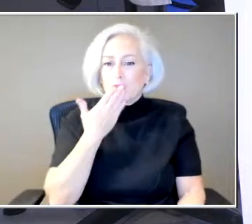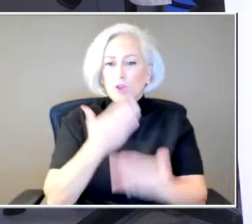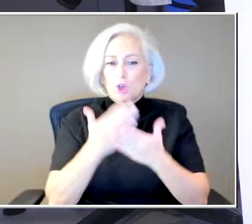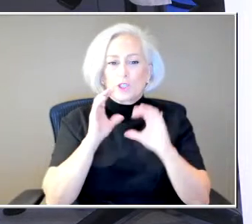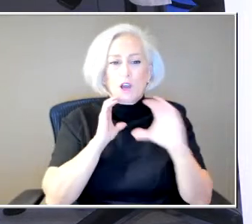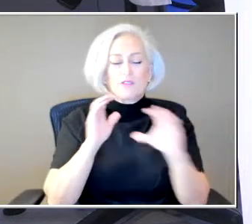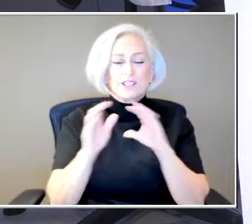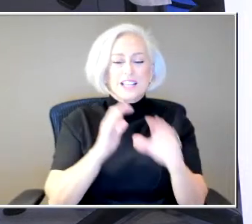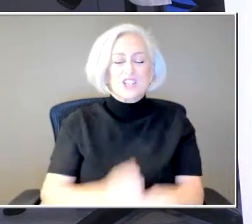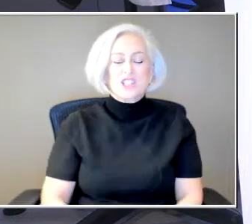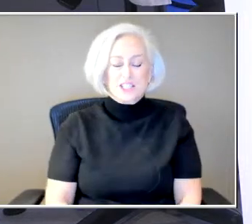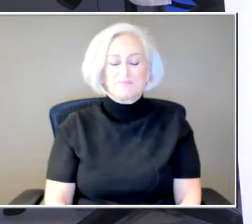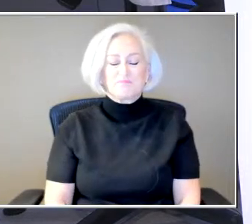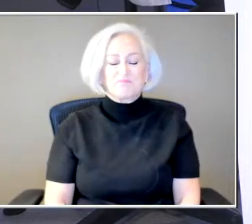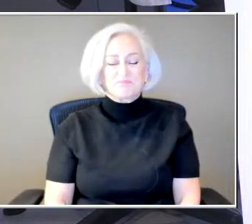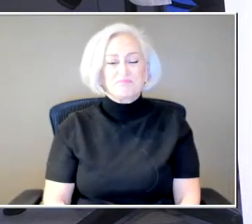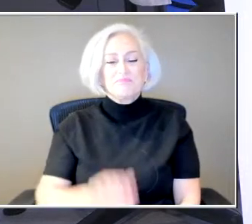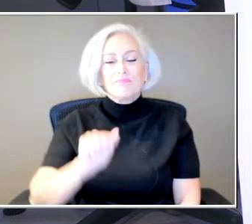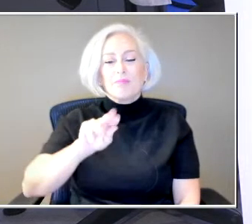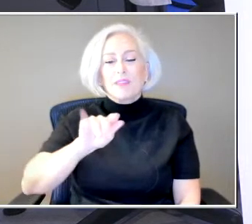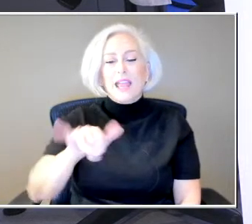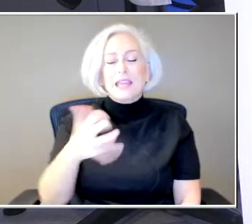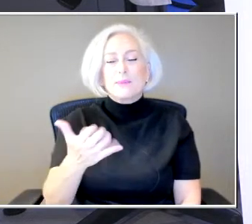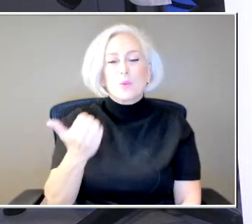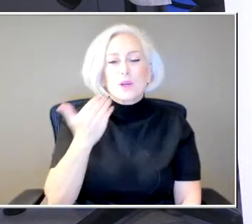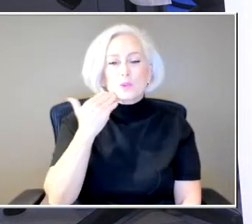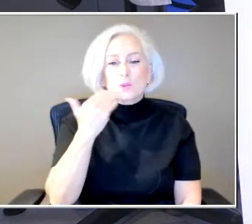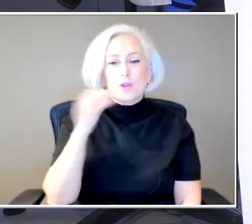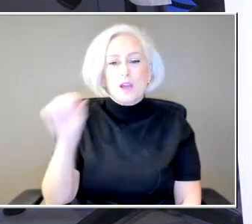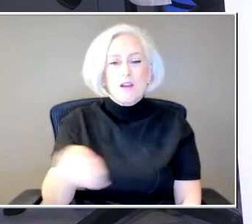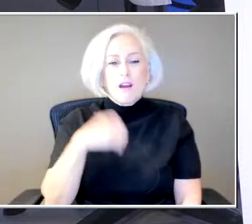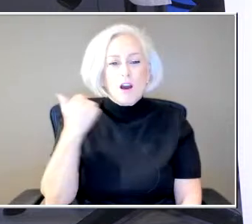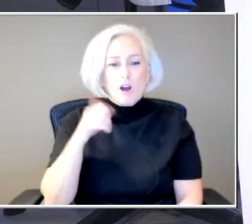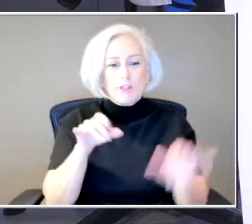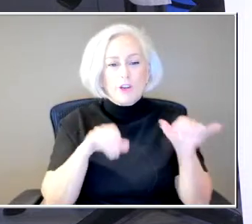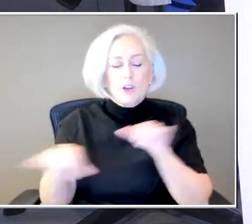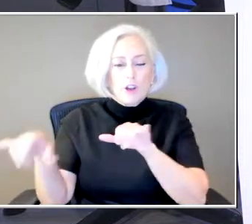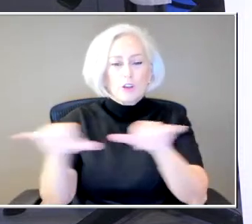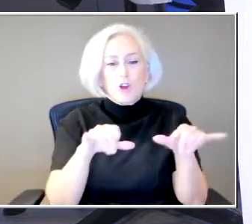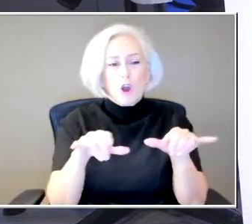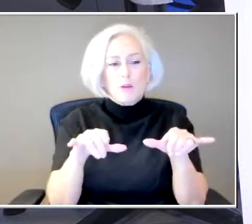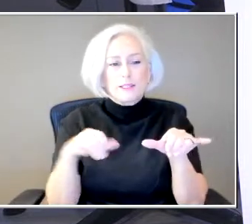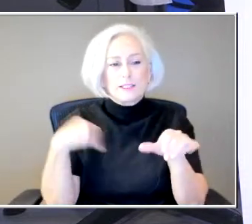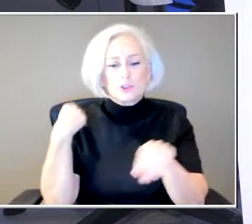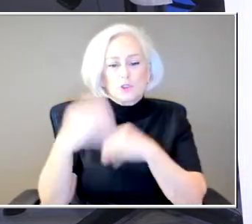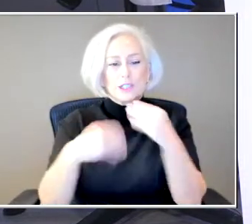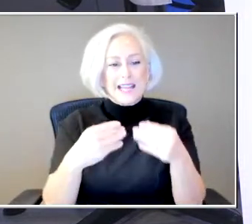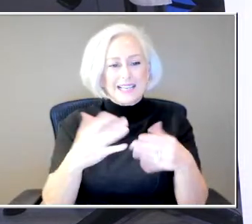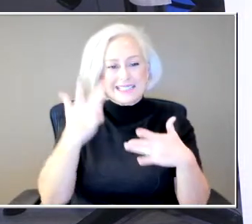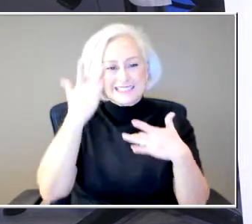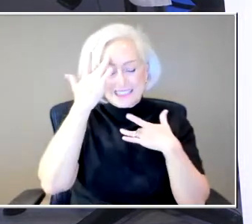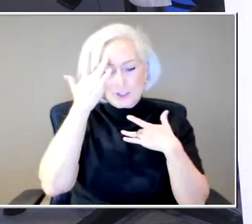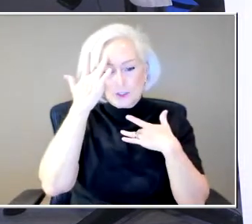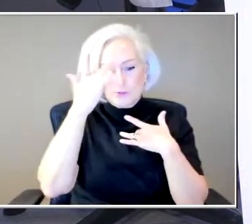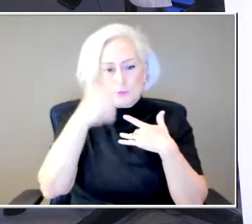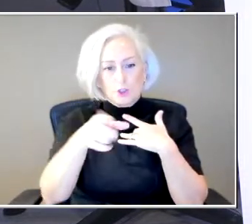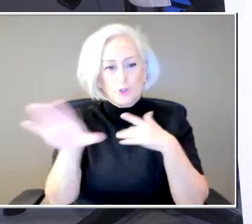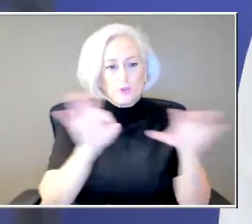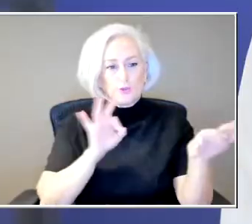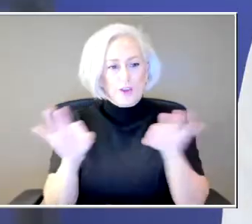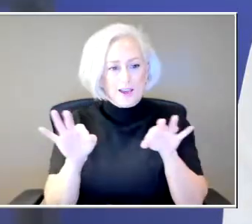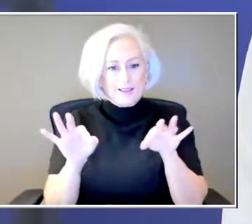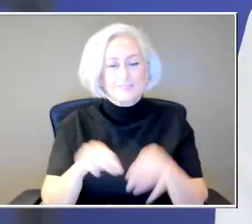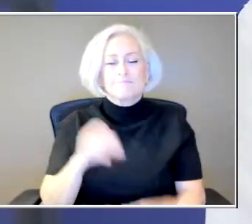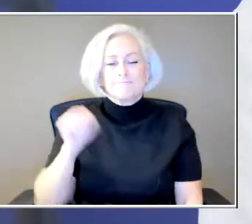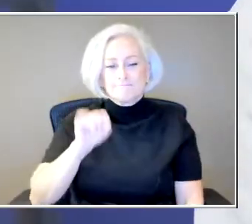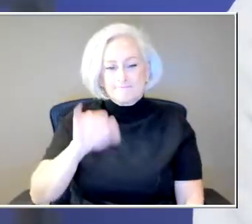these questions. Amy wants to know, are there other common genetic syndromes that Shobhana and her team see? Yes, and that is why we do panel-based testing,